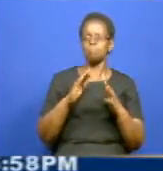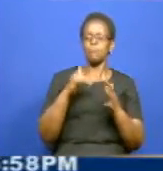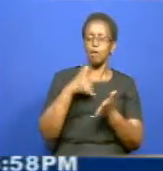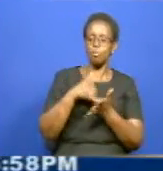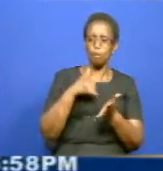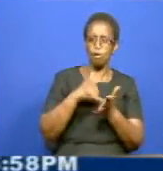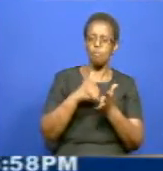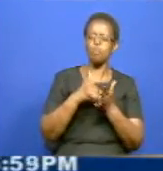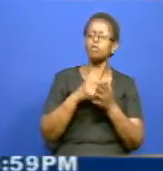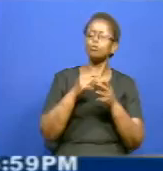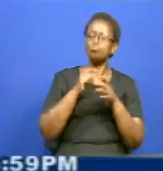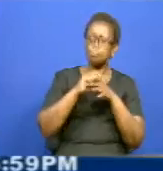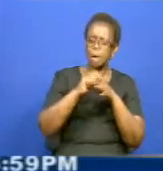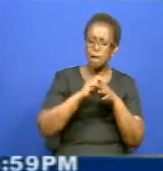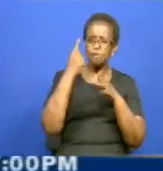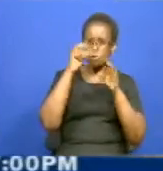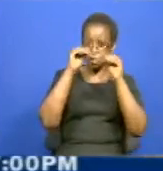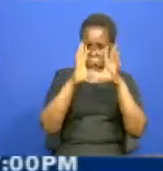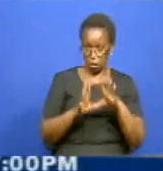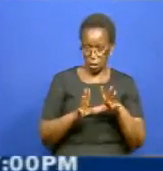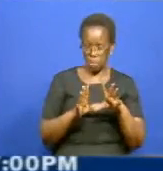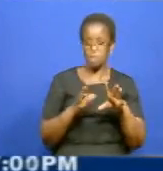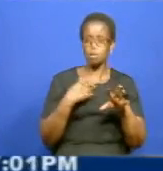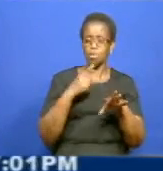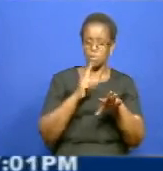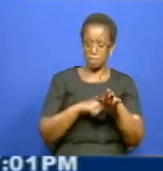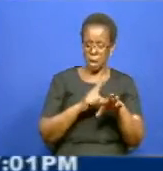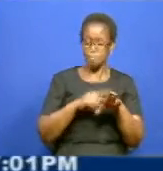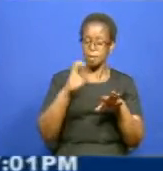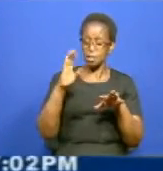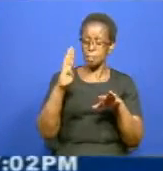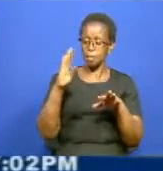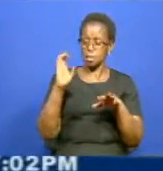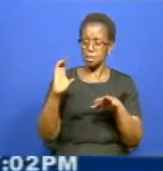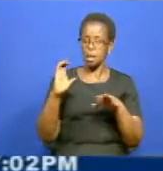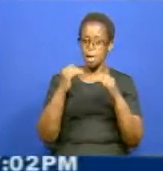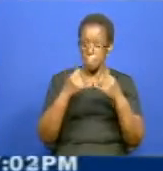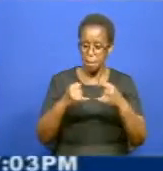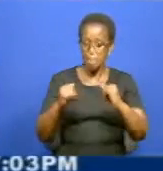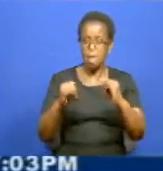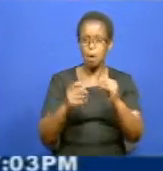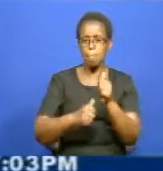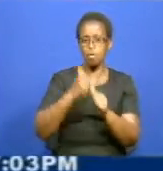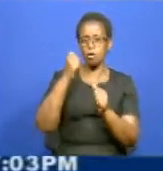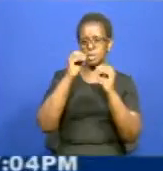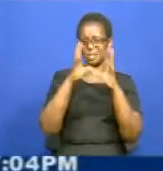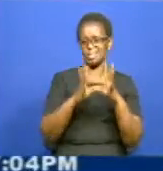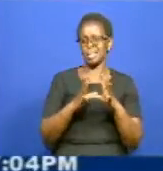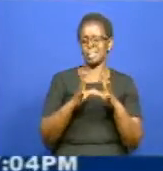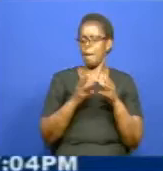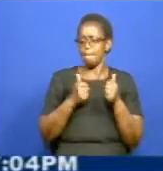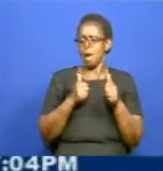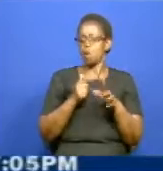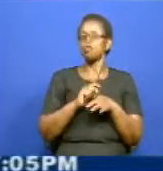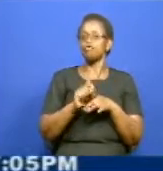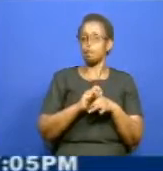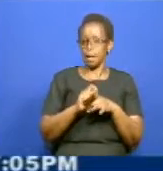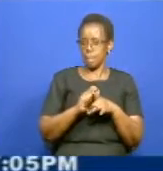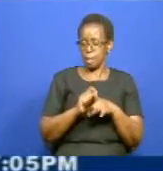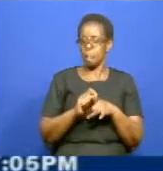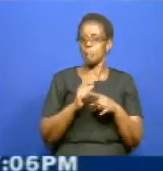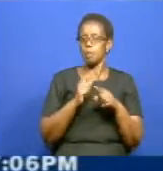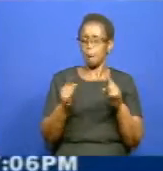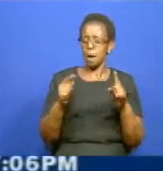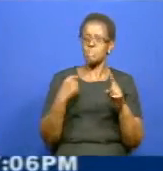teachers. However, by the time CPC was being rolled out, majority of the teachers had not been trained. Further, there was